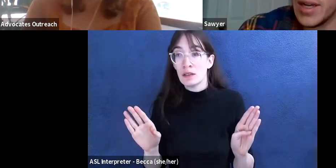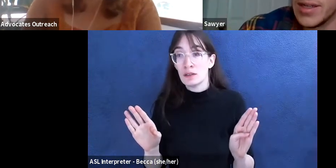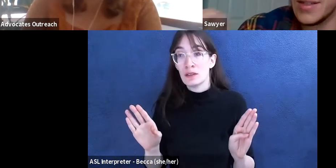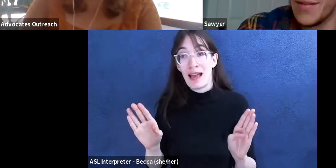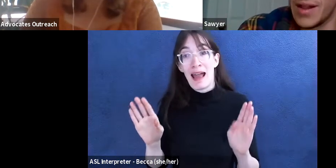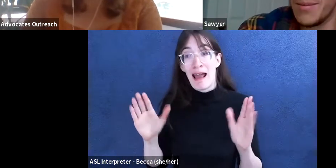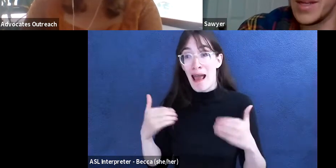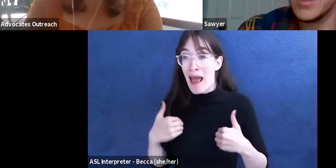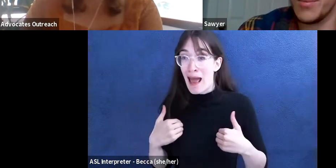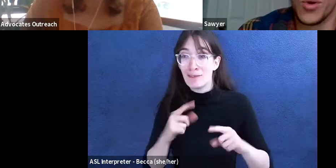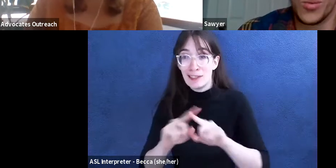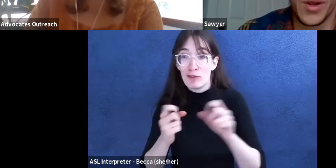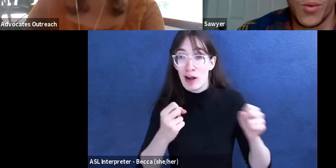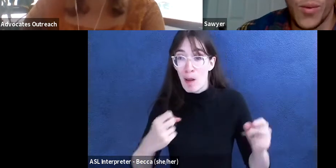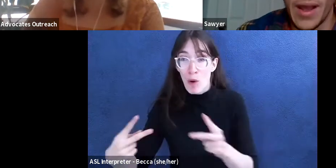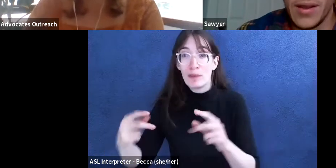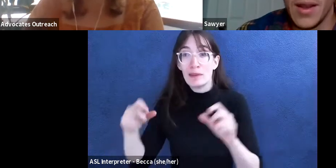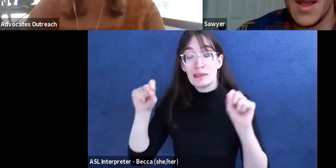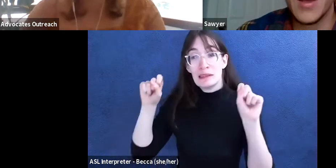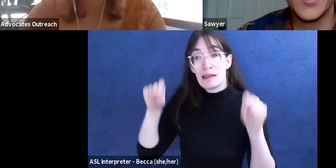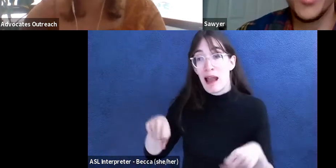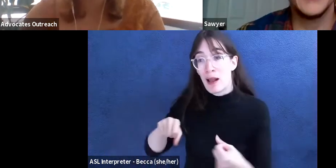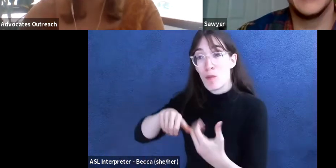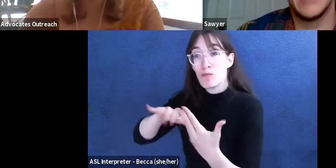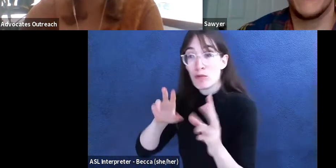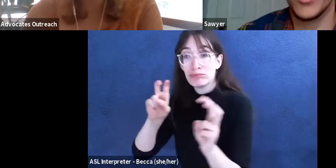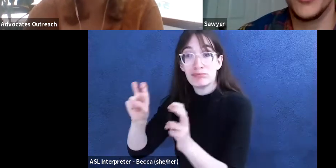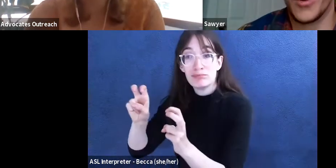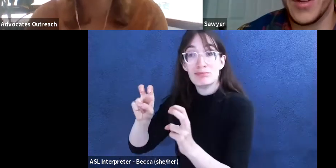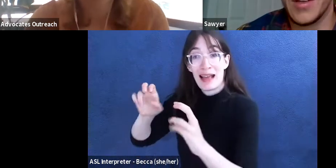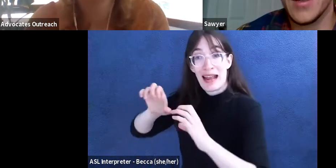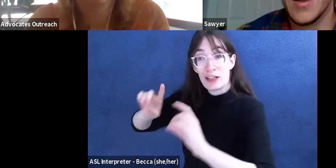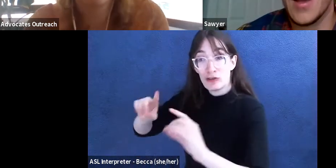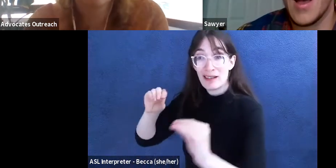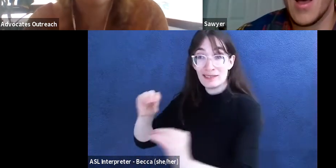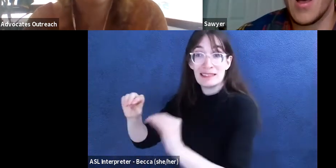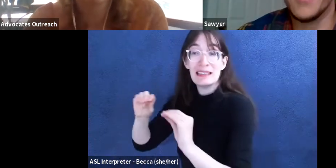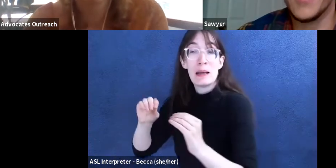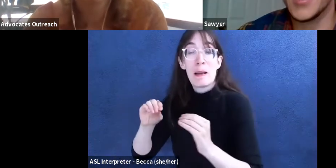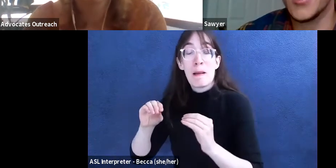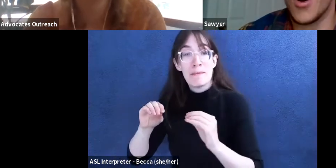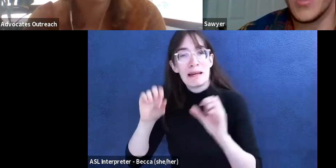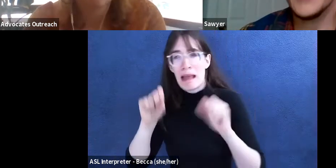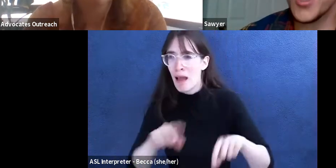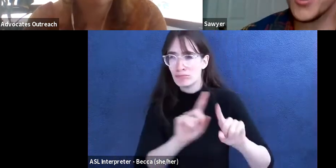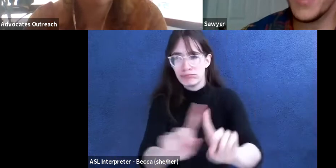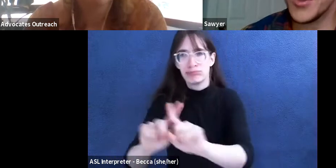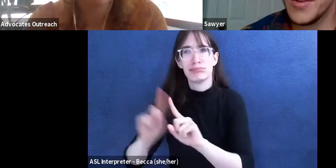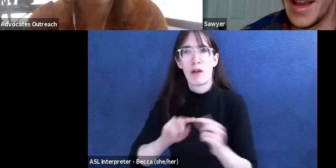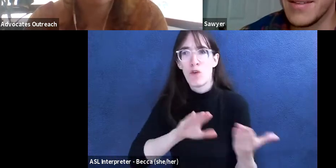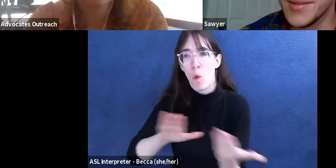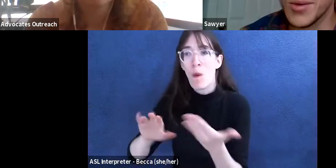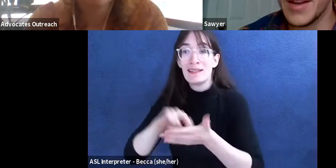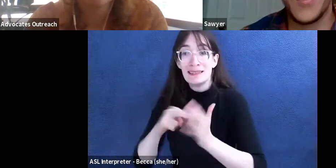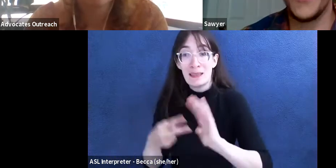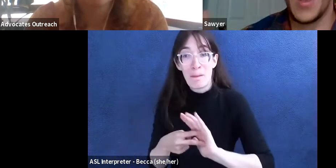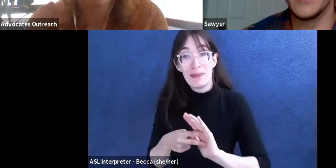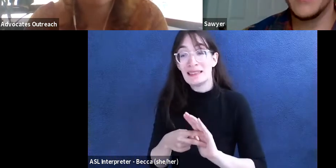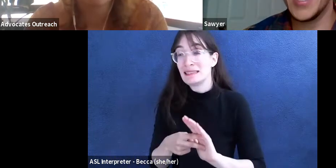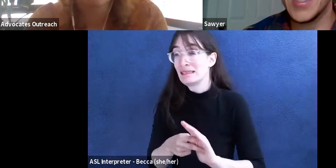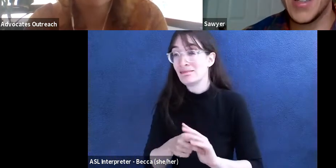And we have gotten feedback from a diversity of parents that the content of this presentation like resonates